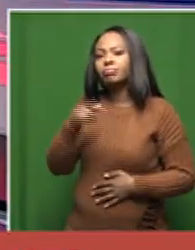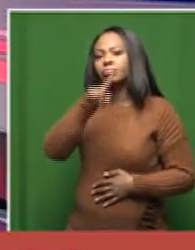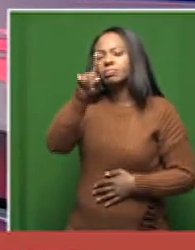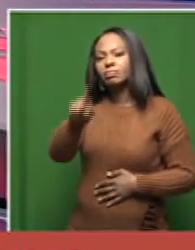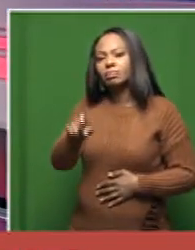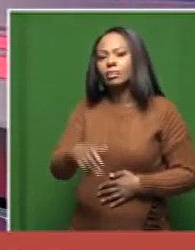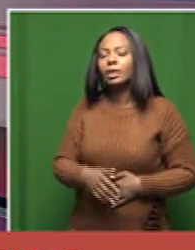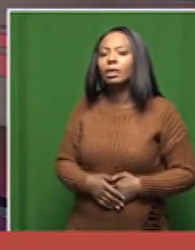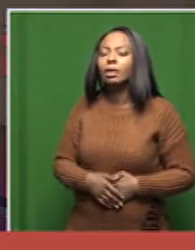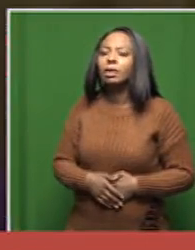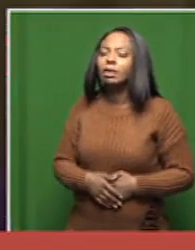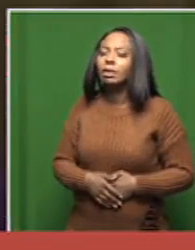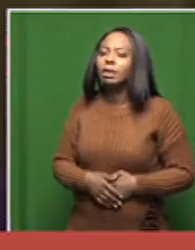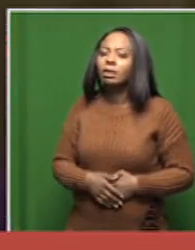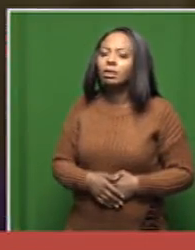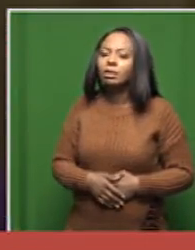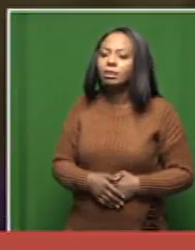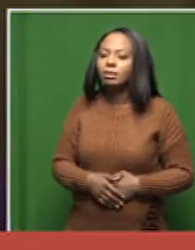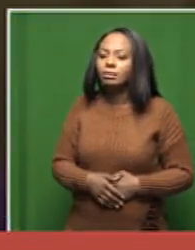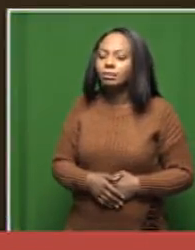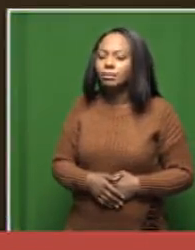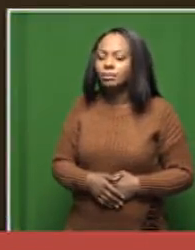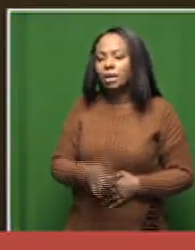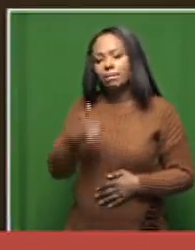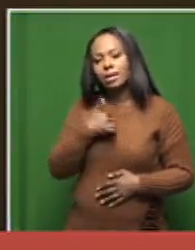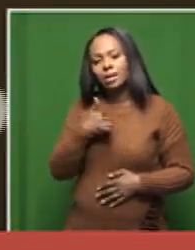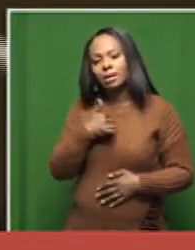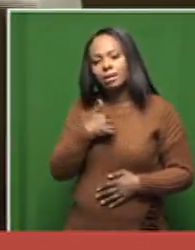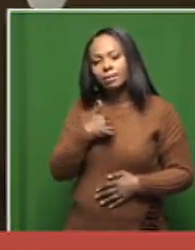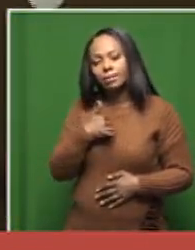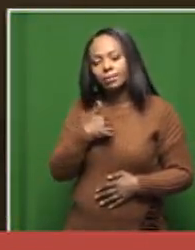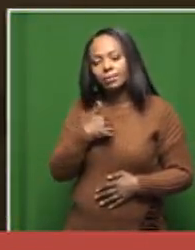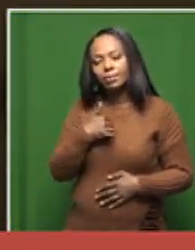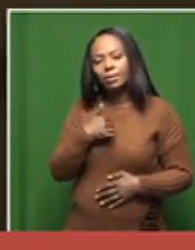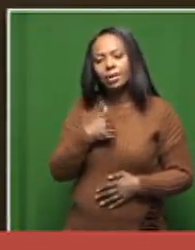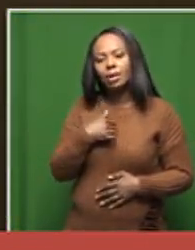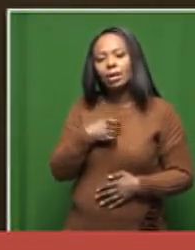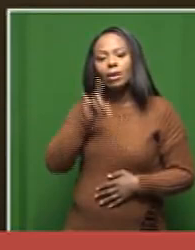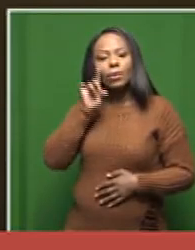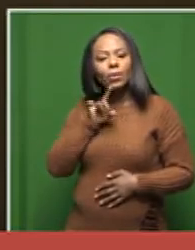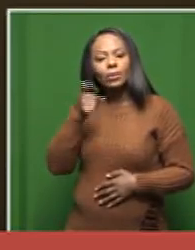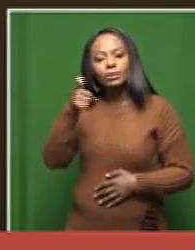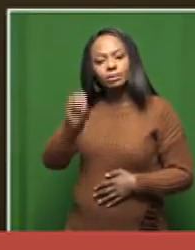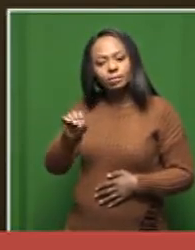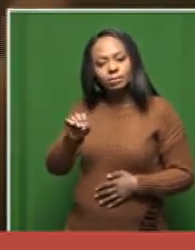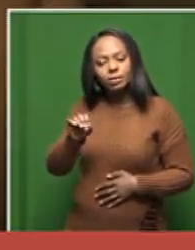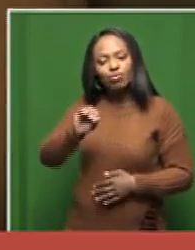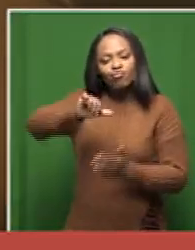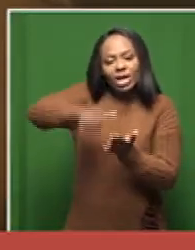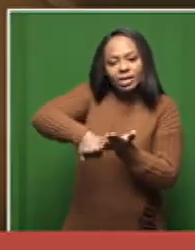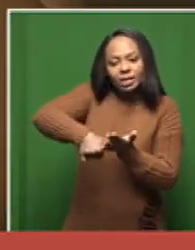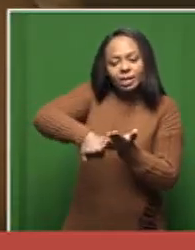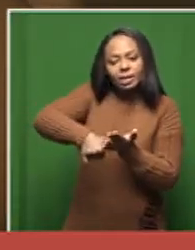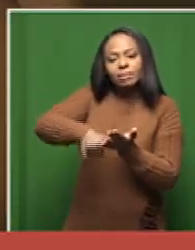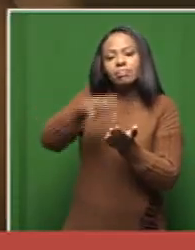that I'm one of the over 60s on pension. I've registered online